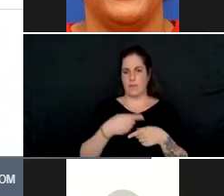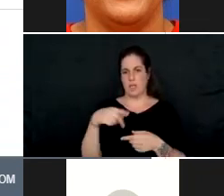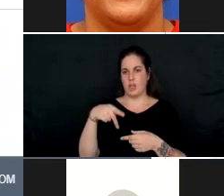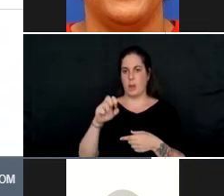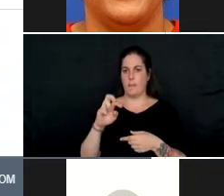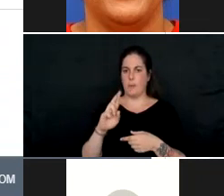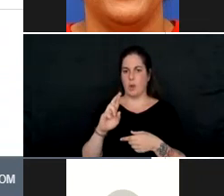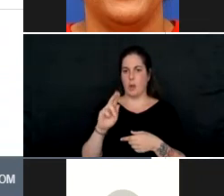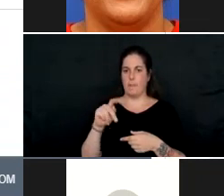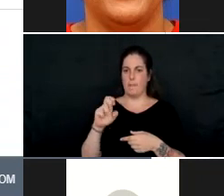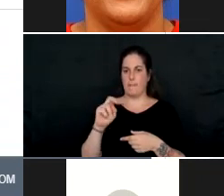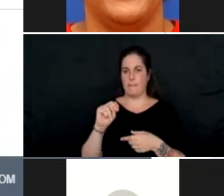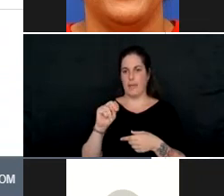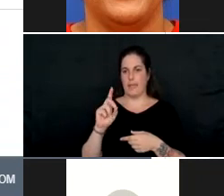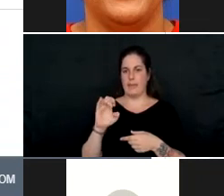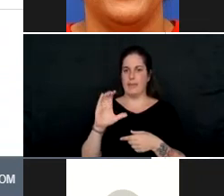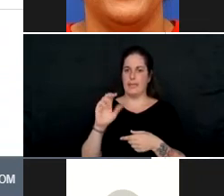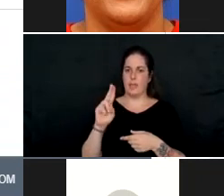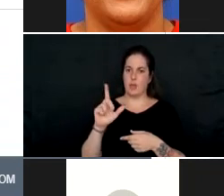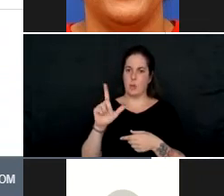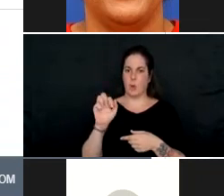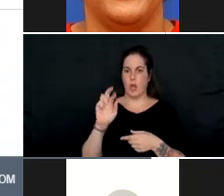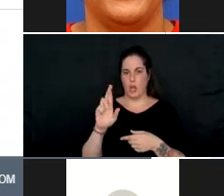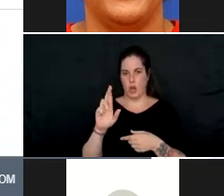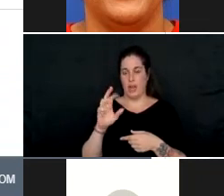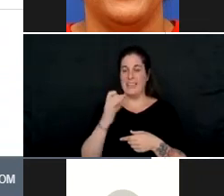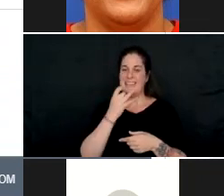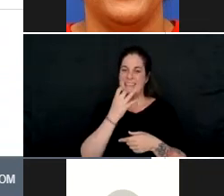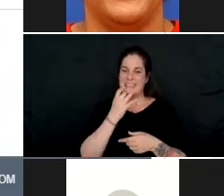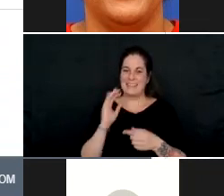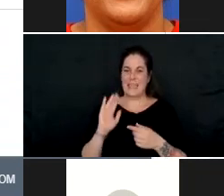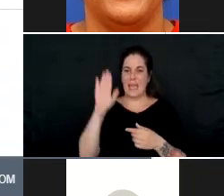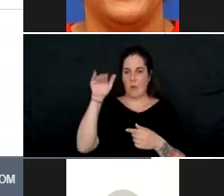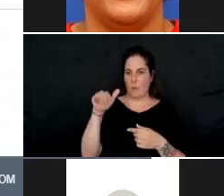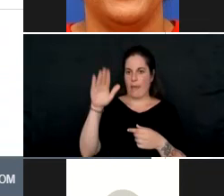Transverse wave, all right? And light waves are typically